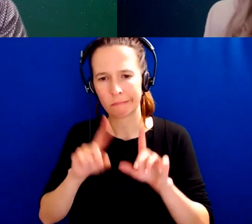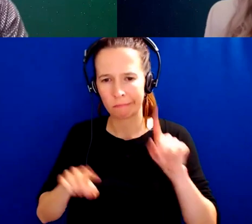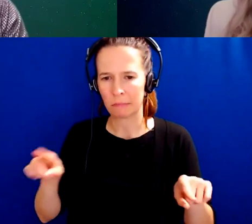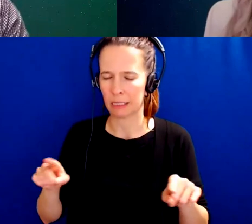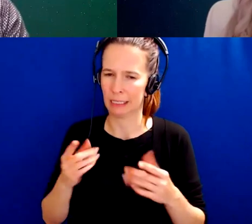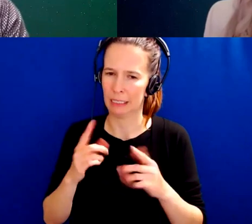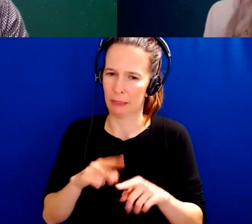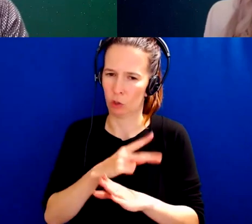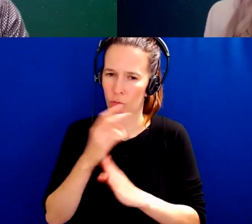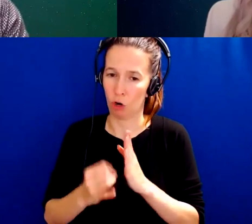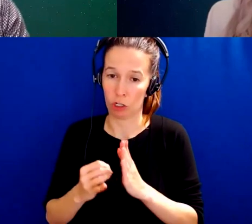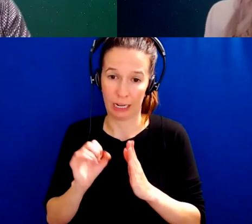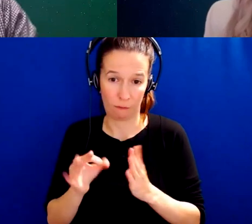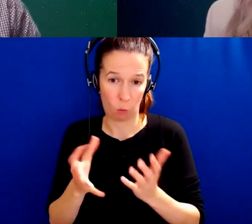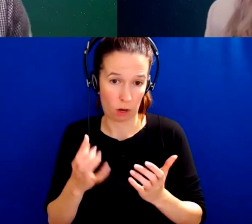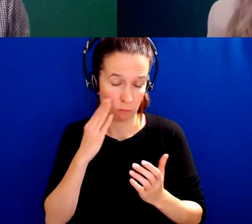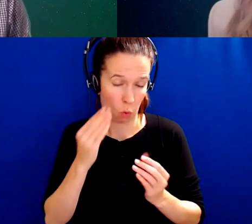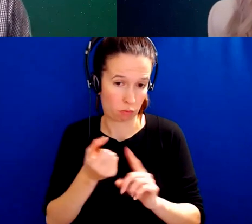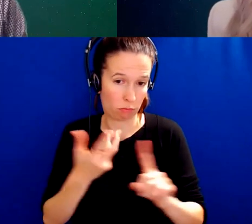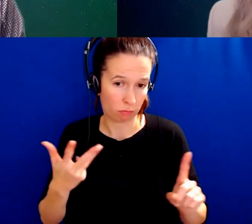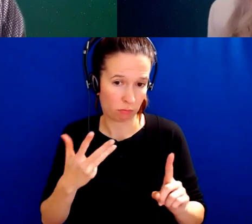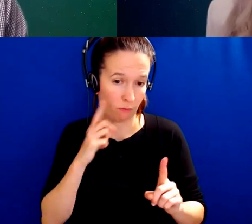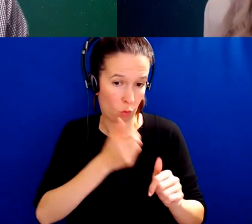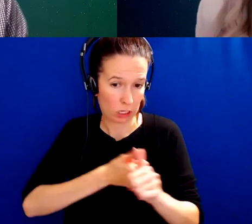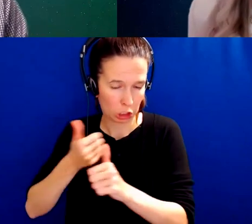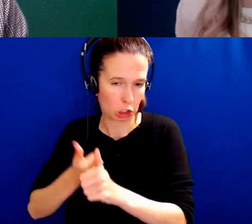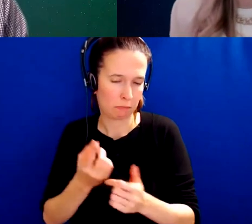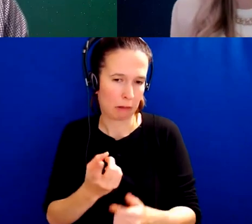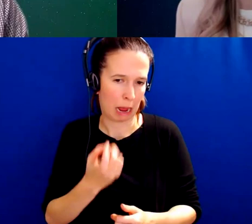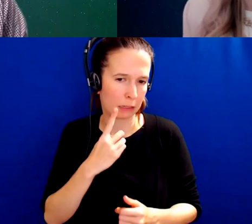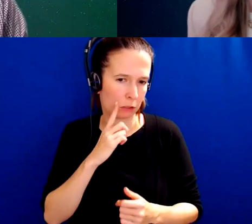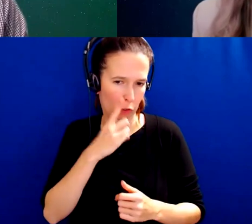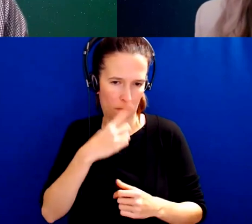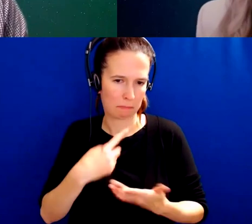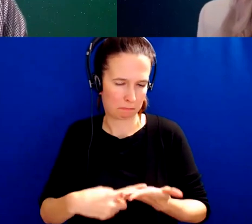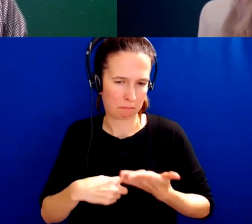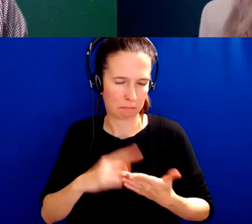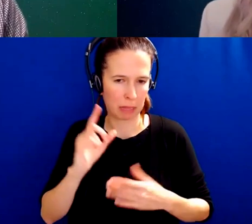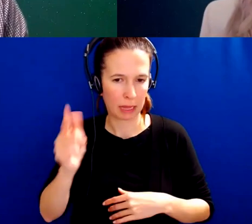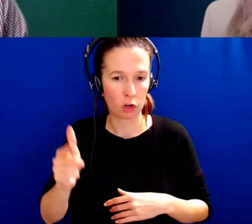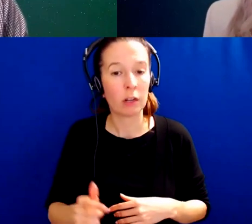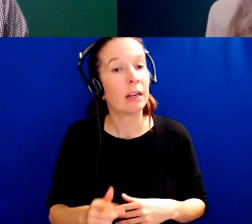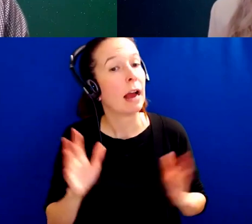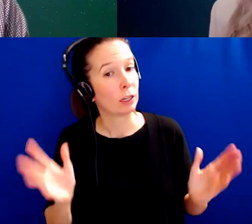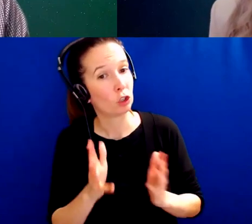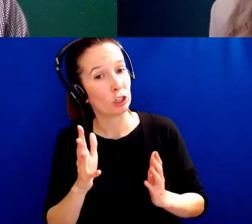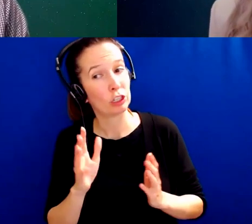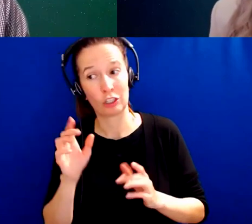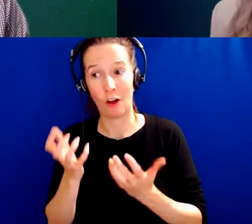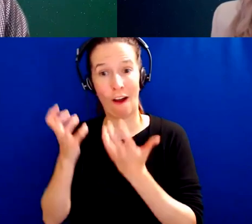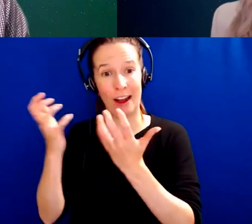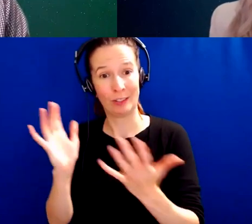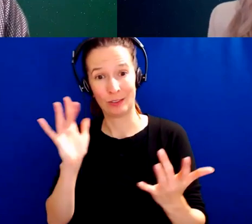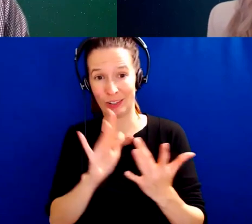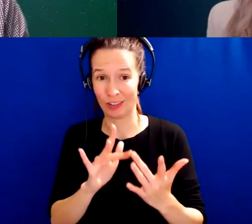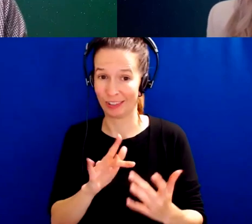discuss further if anybody wants later. Wonderful. Well, I will encourage our audience to reach out to you, be careful what you wish